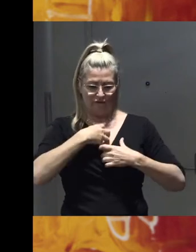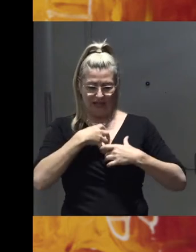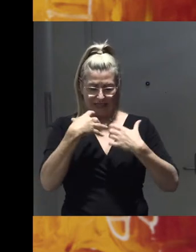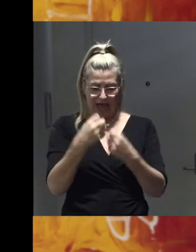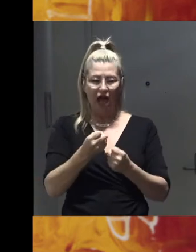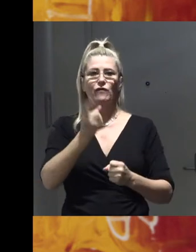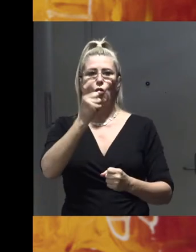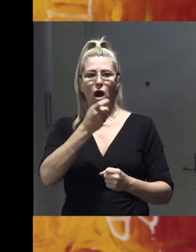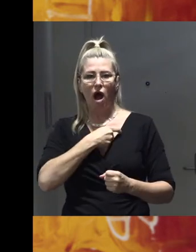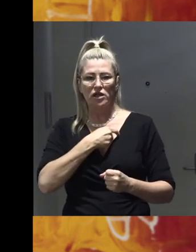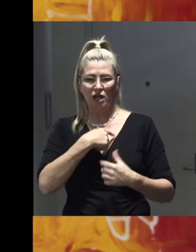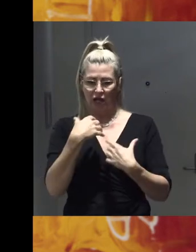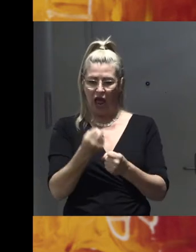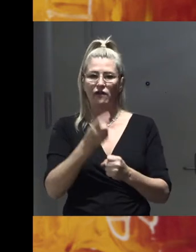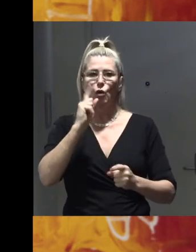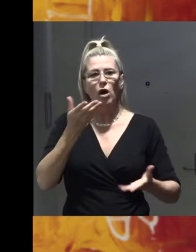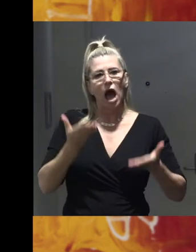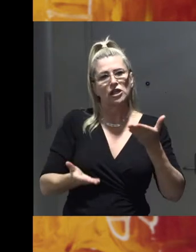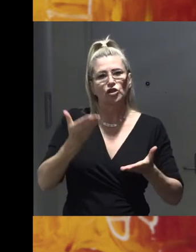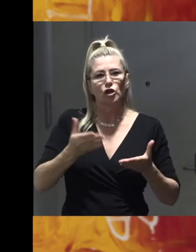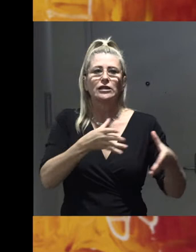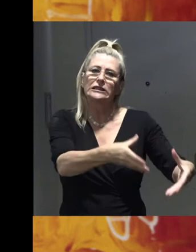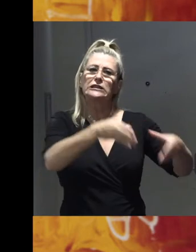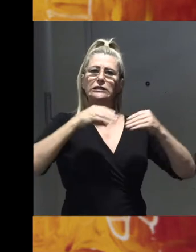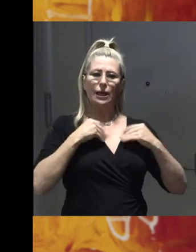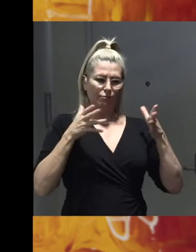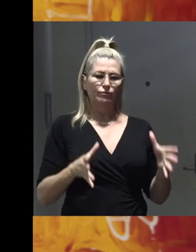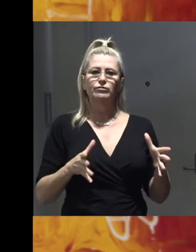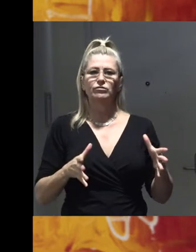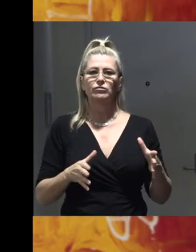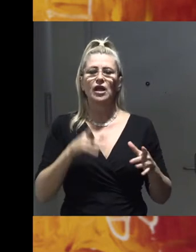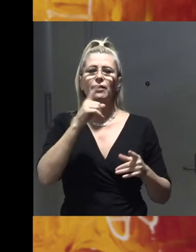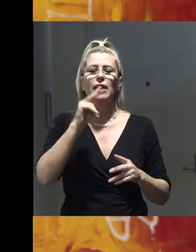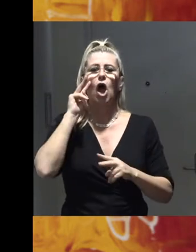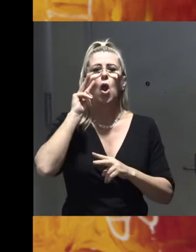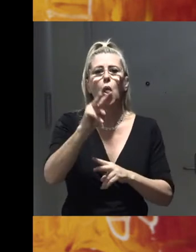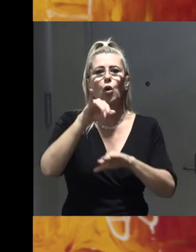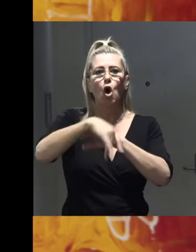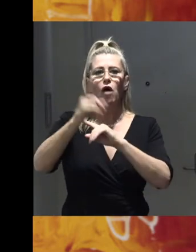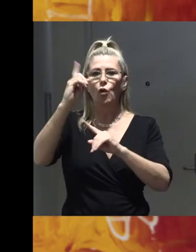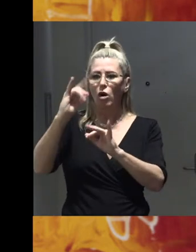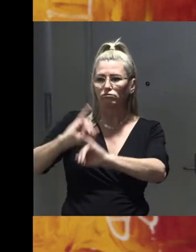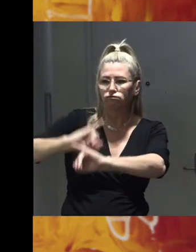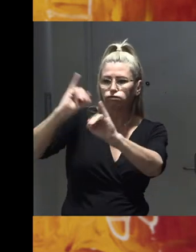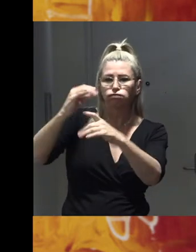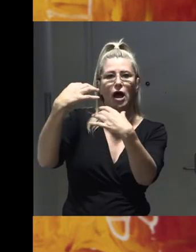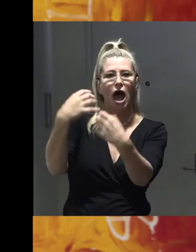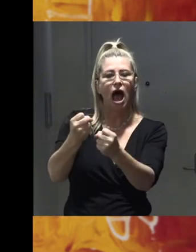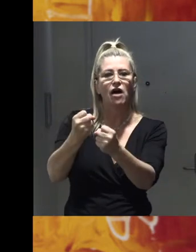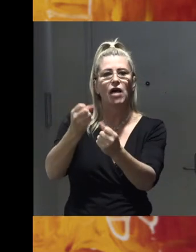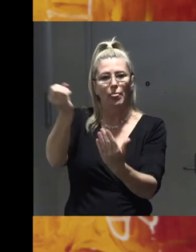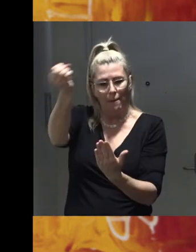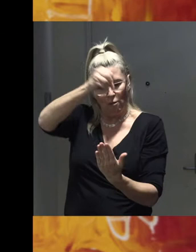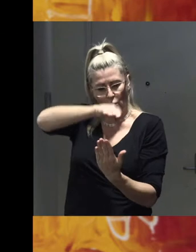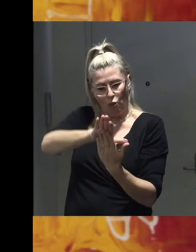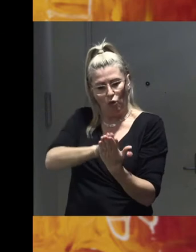and uncertainties. The ability to embrace perceived threats and give visual expression